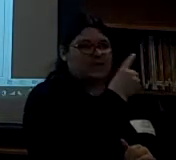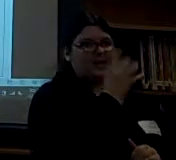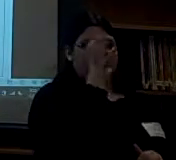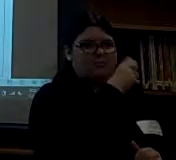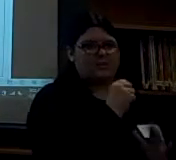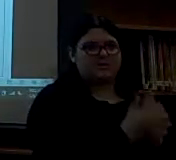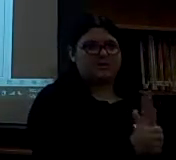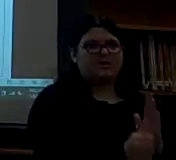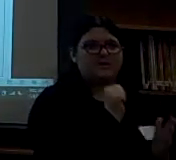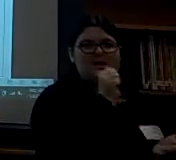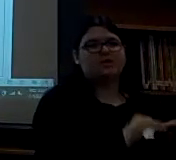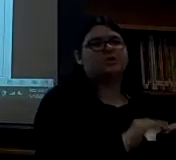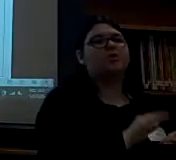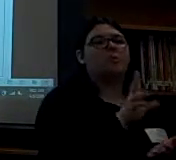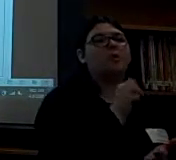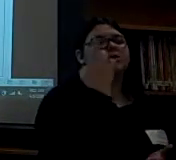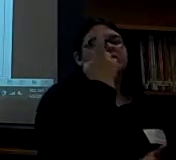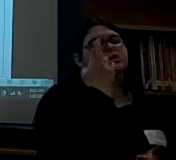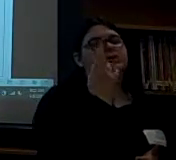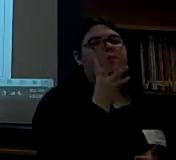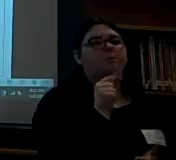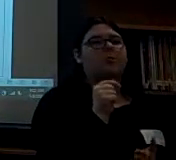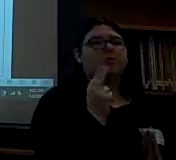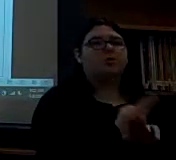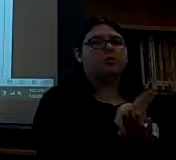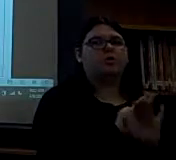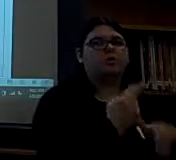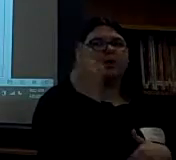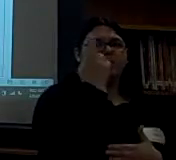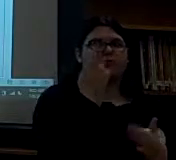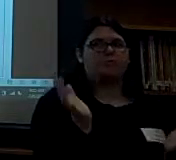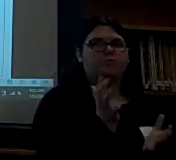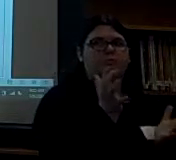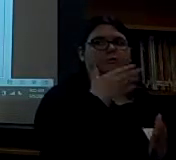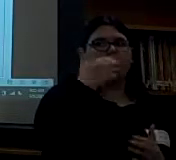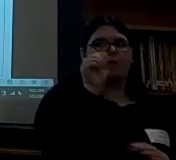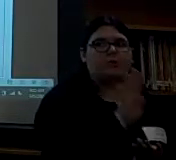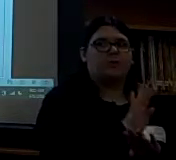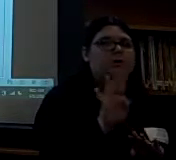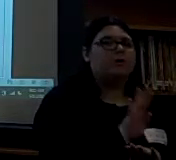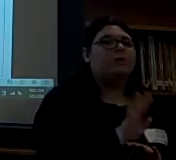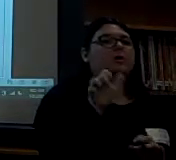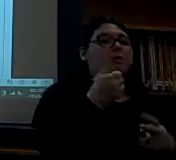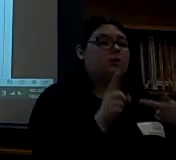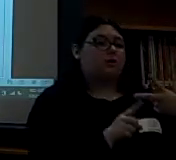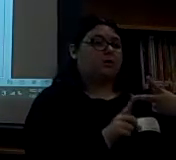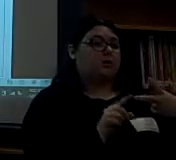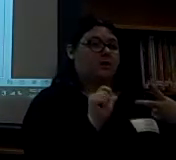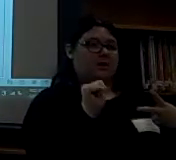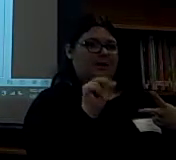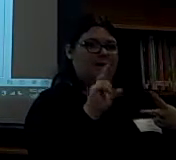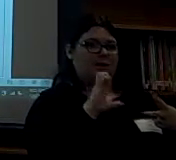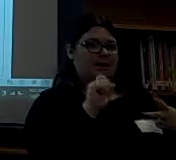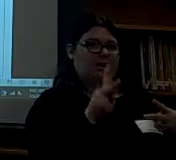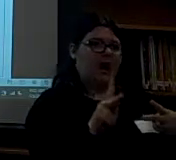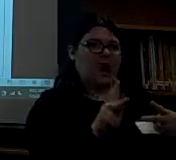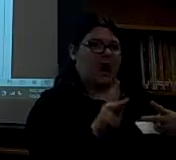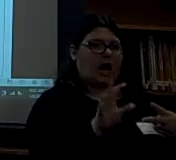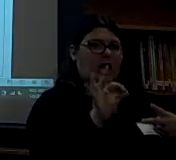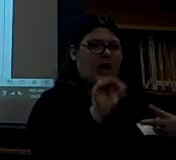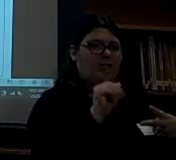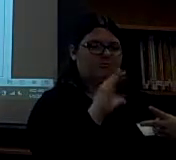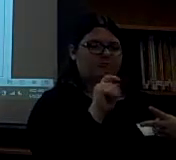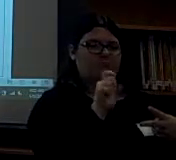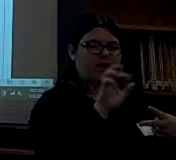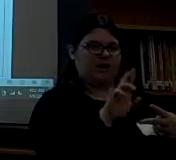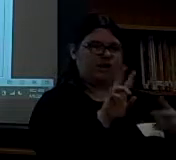but it is a reason, and we're going to use that reason to motivate better behavior. The other reason is something that I call the yuck factor. Those of you who have seen me speak before have heard me